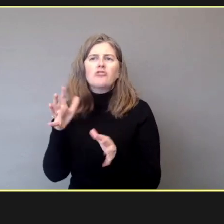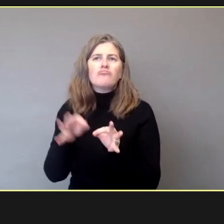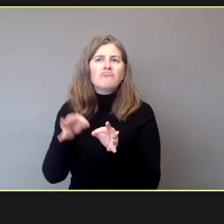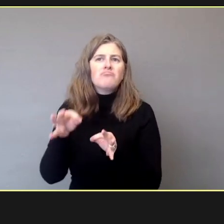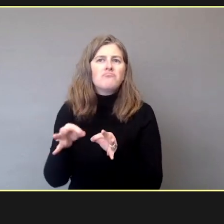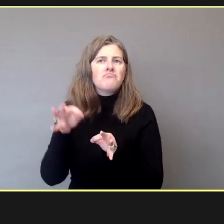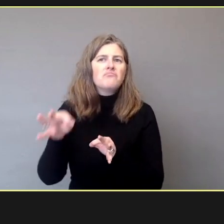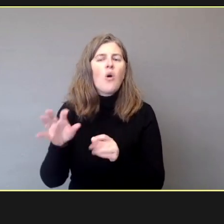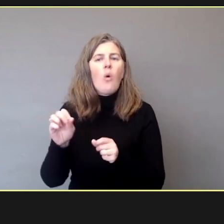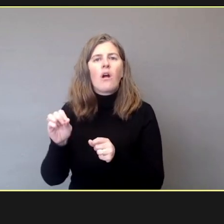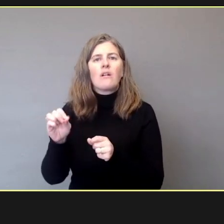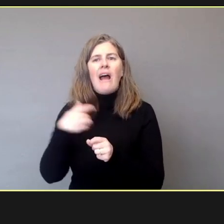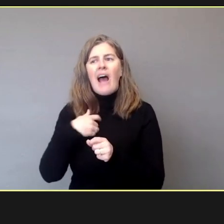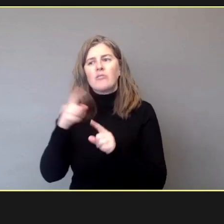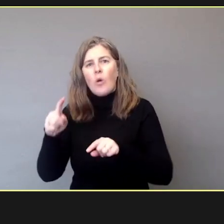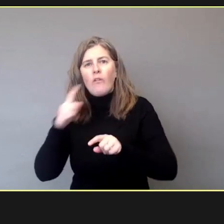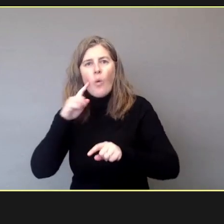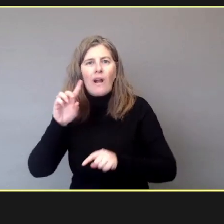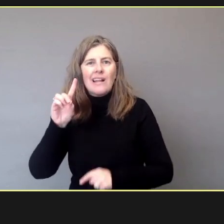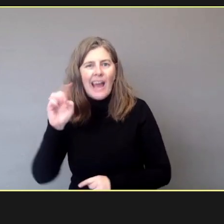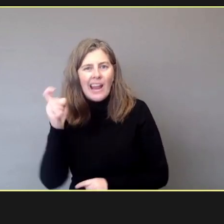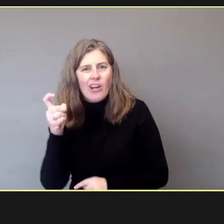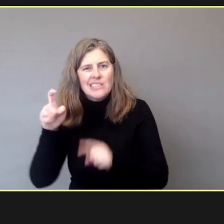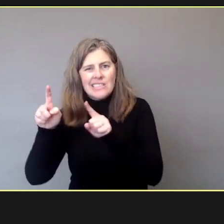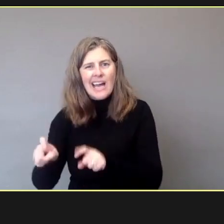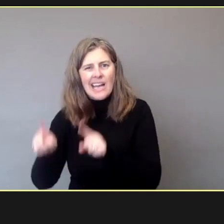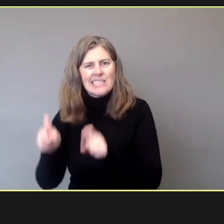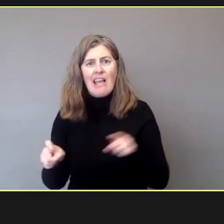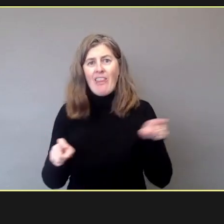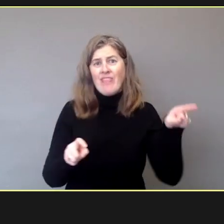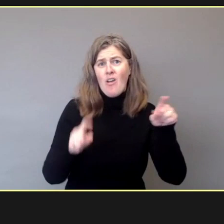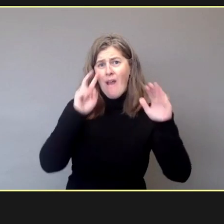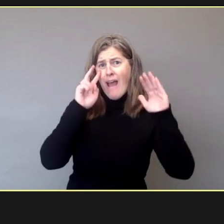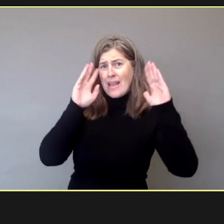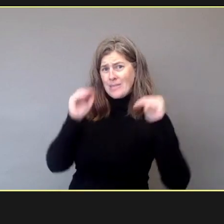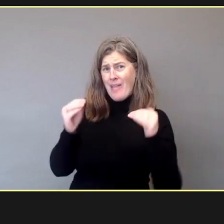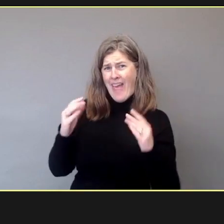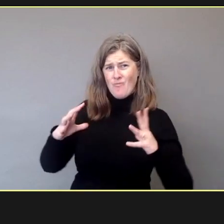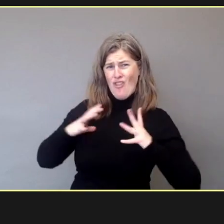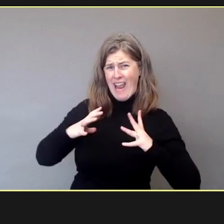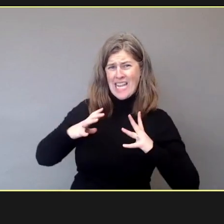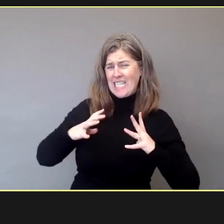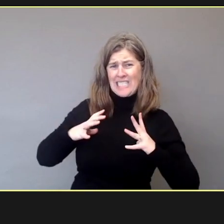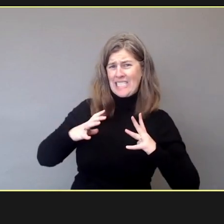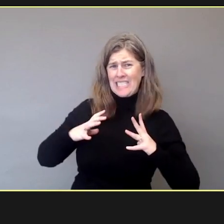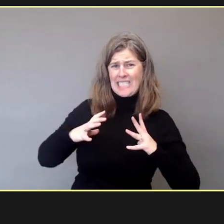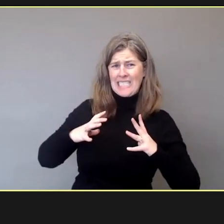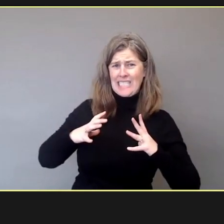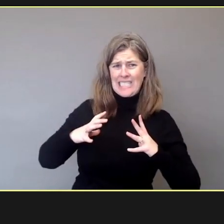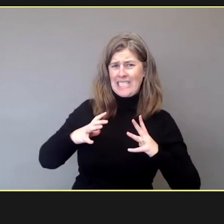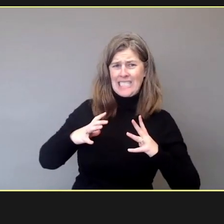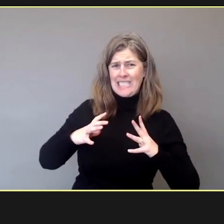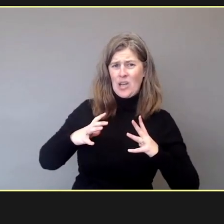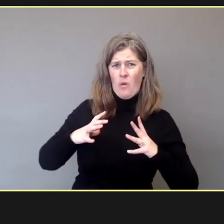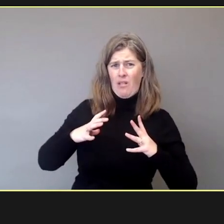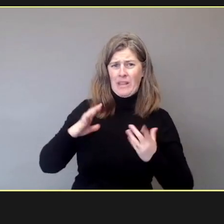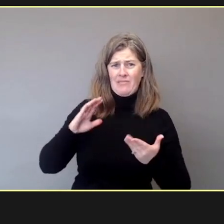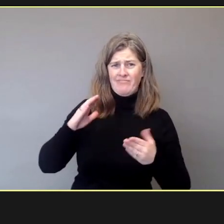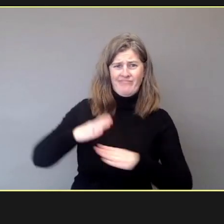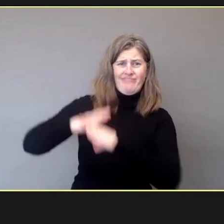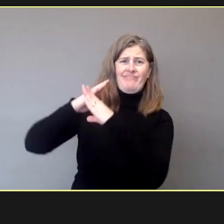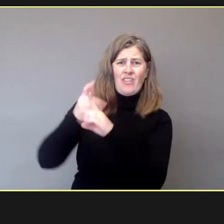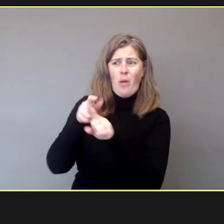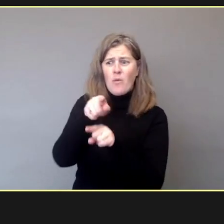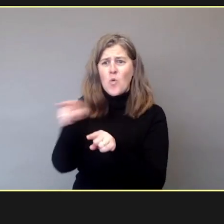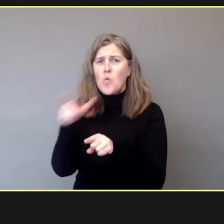or diagnostic testing. So they're actually anticipating that the break might be mitigated by that. And I'm wondering if you could speak